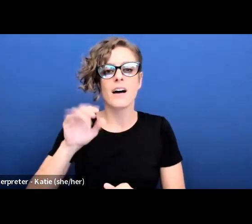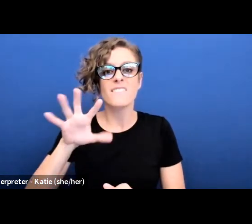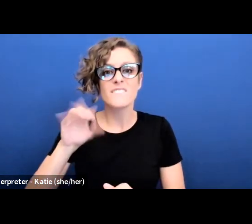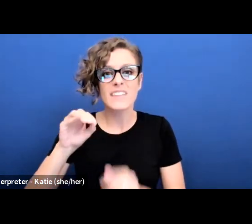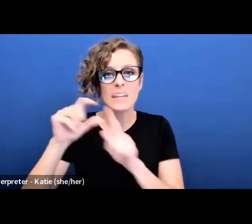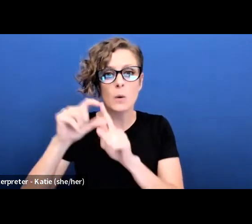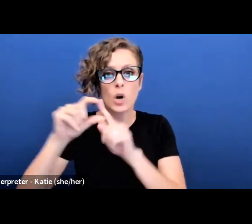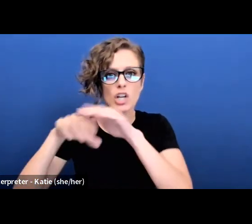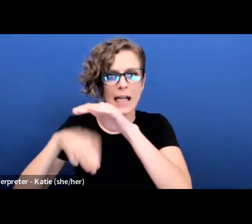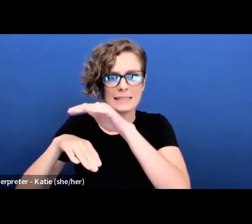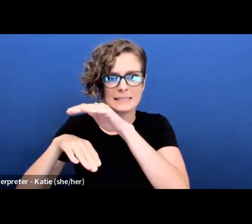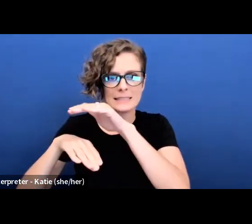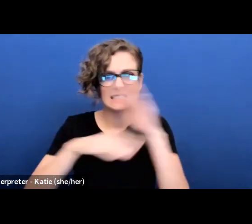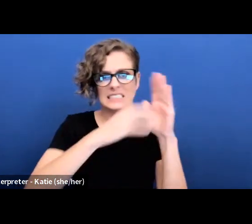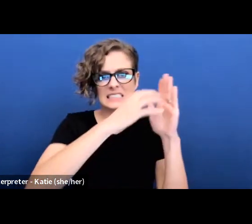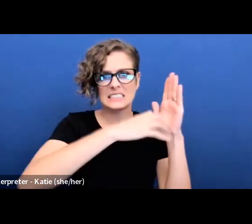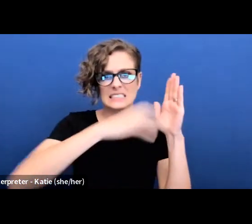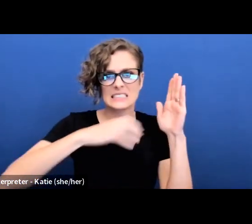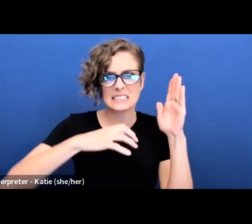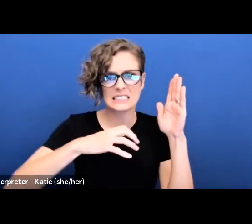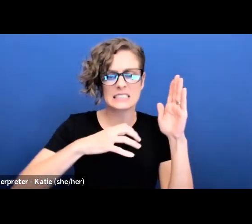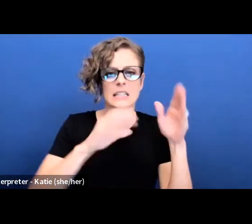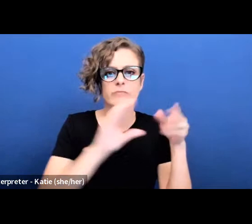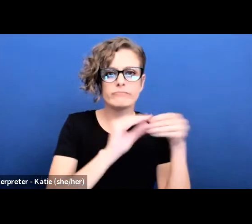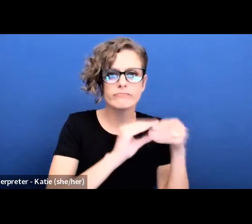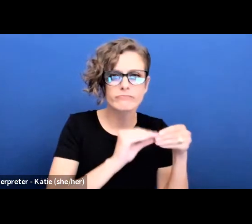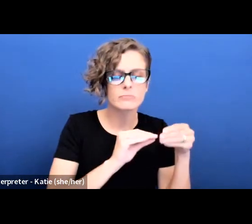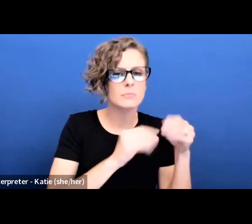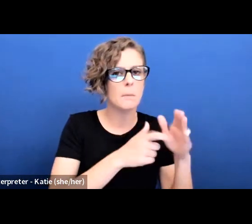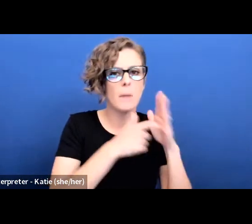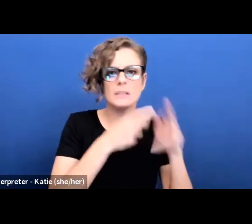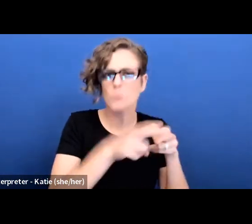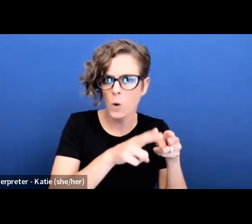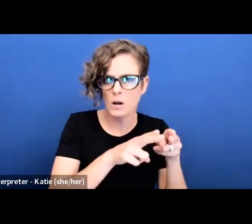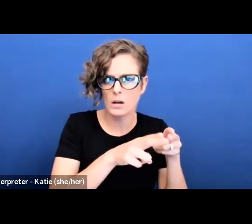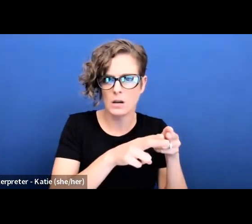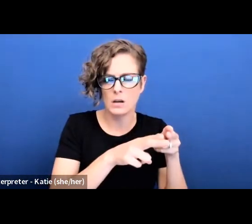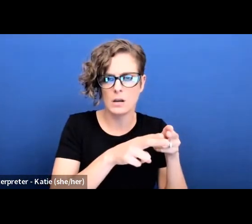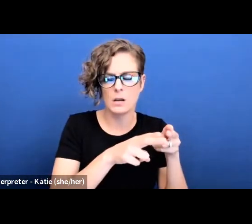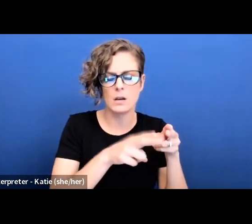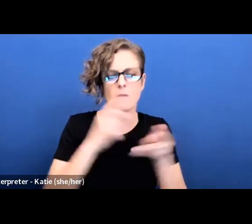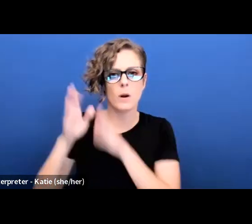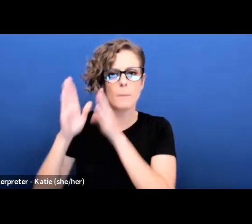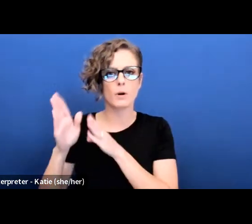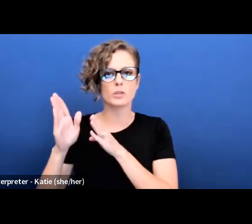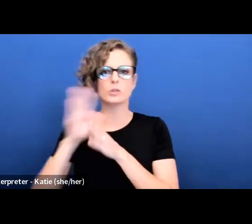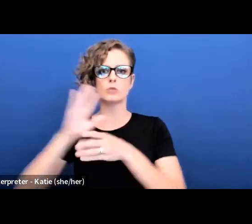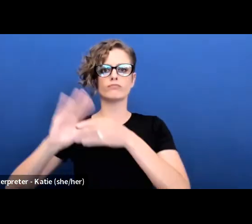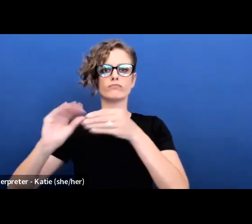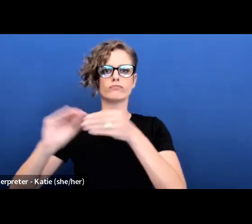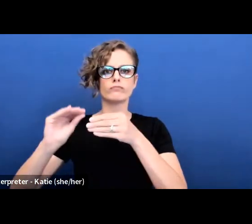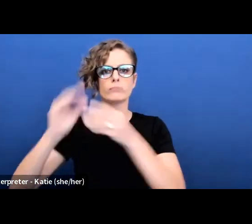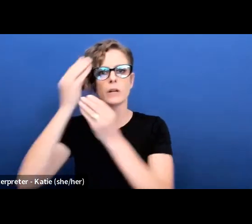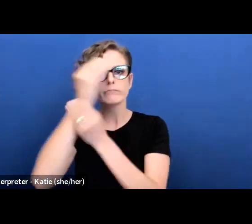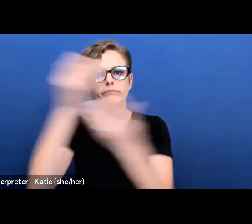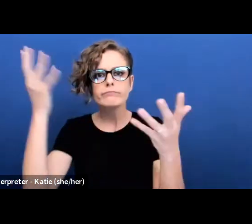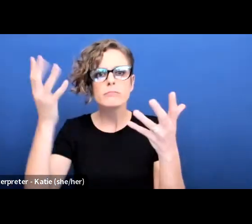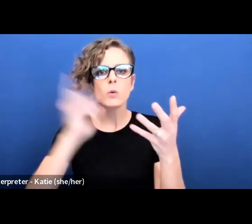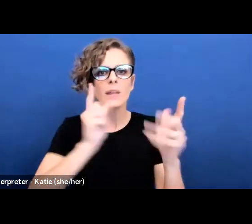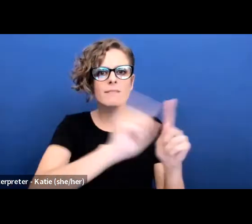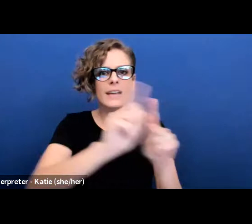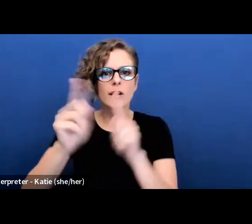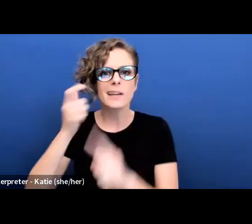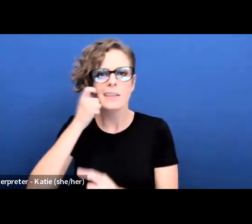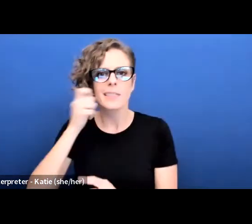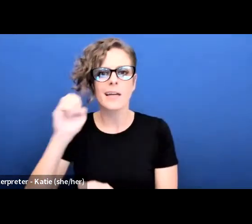what the people say who try to say how to get out a message to various ethnicities, etc.